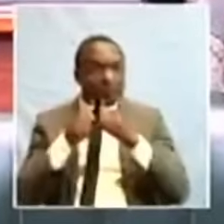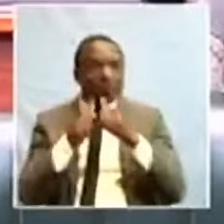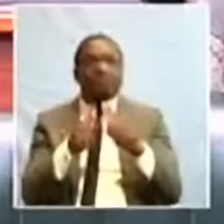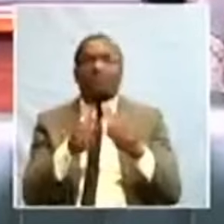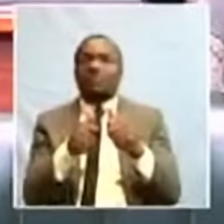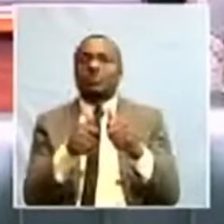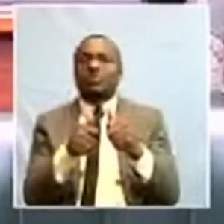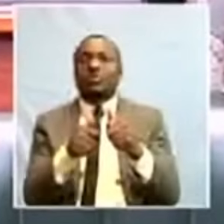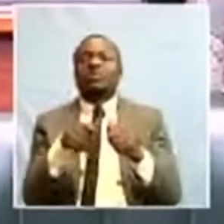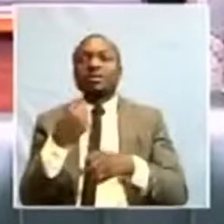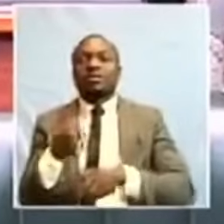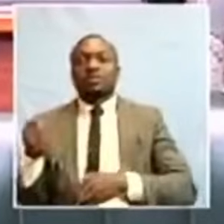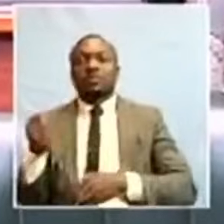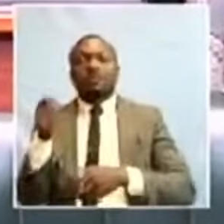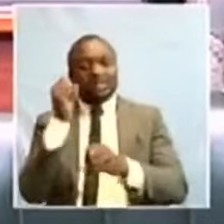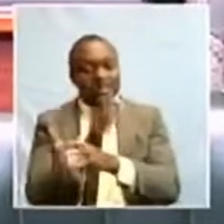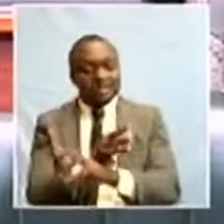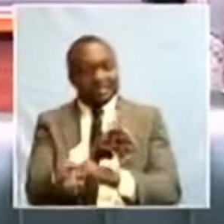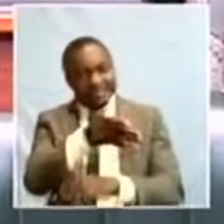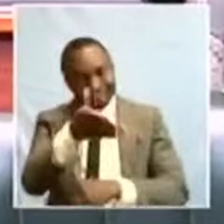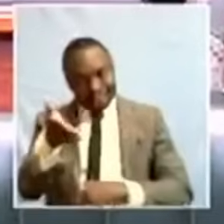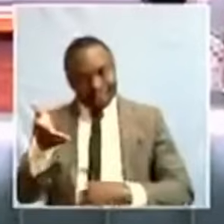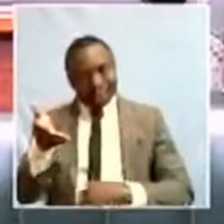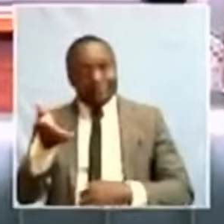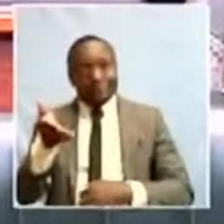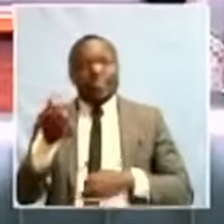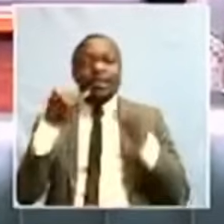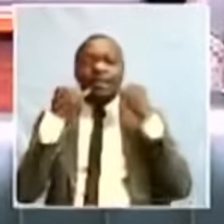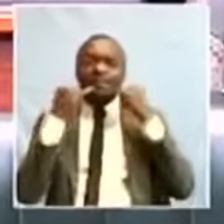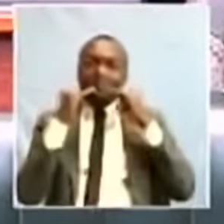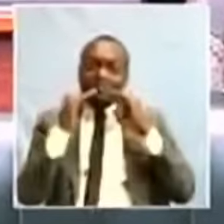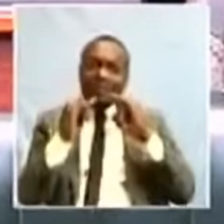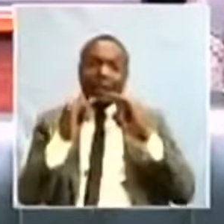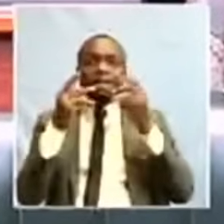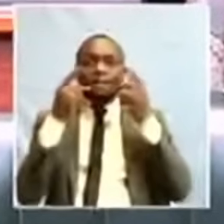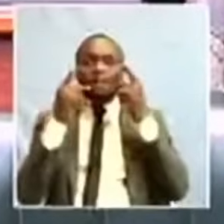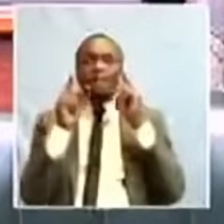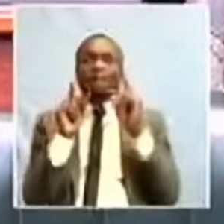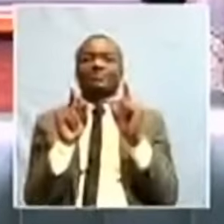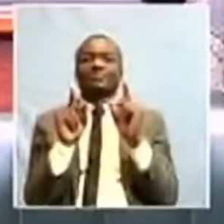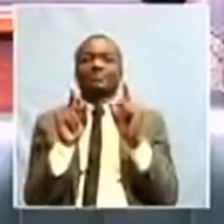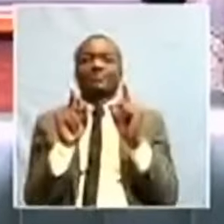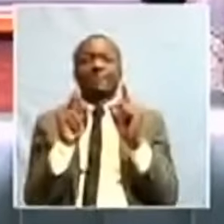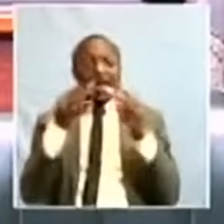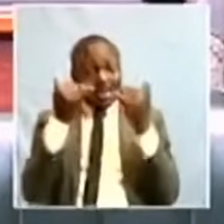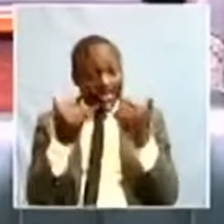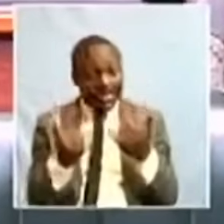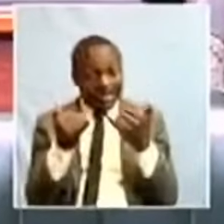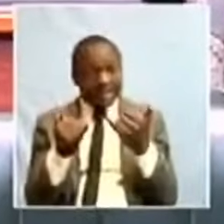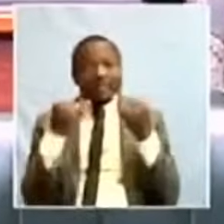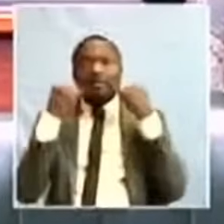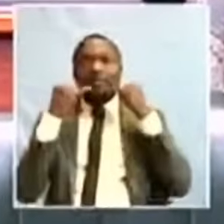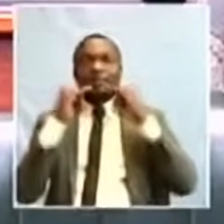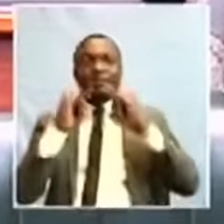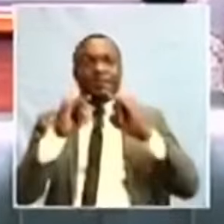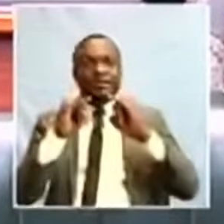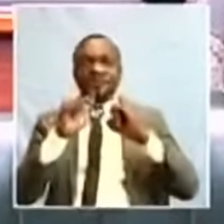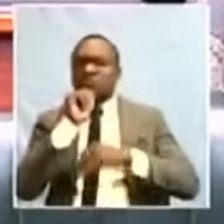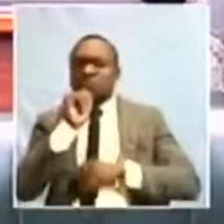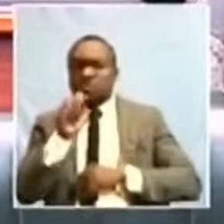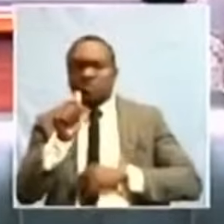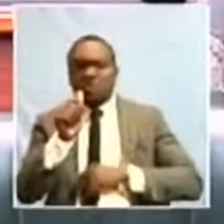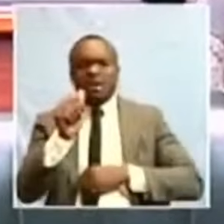means available to them and informing the public. Right now, the information is